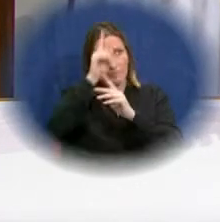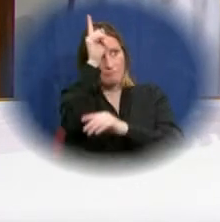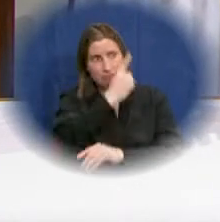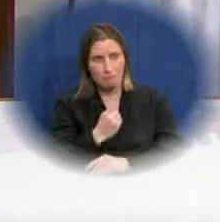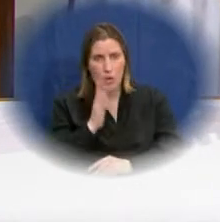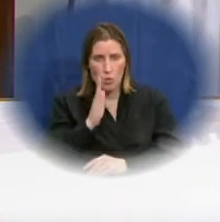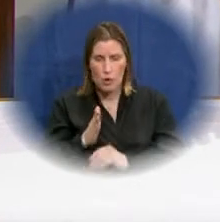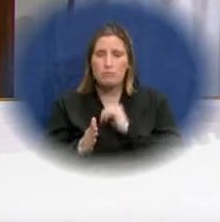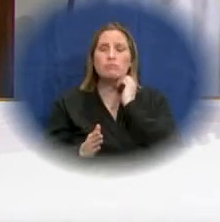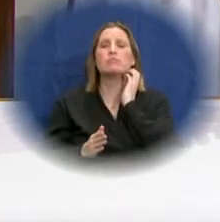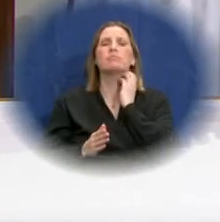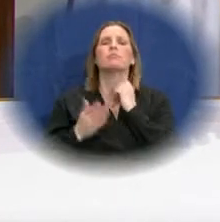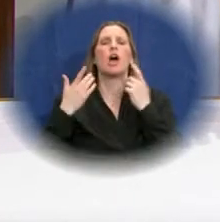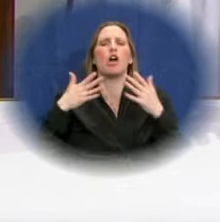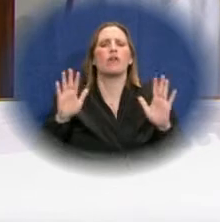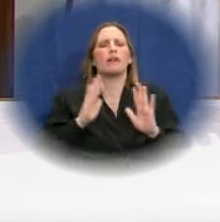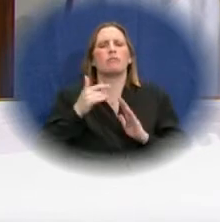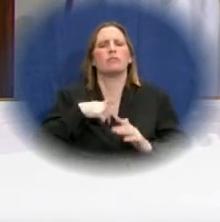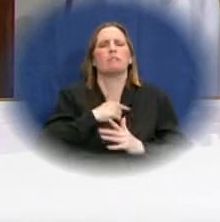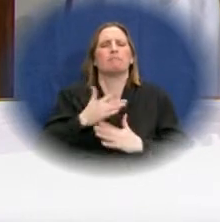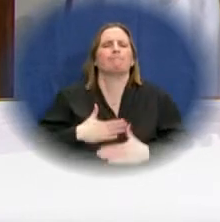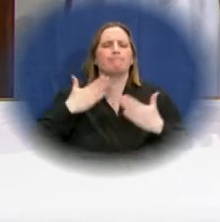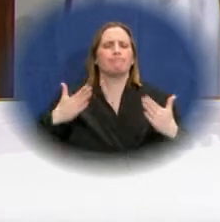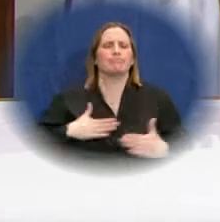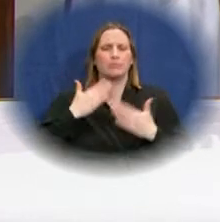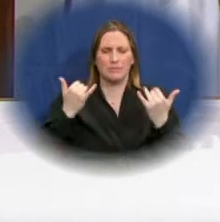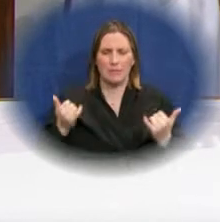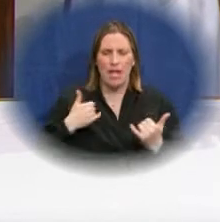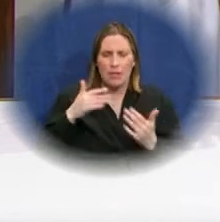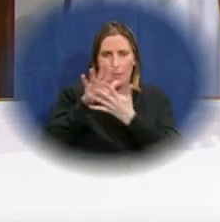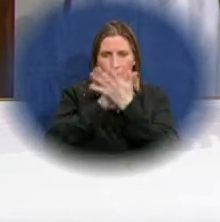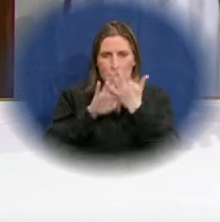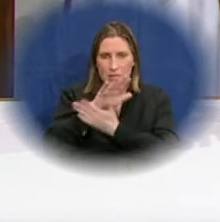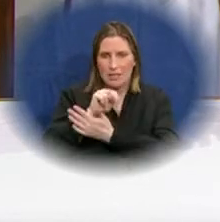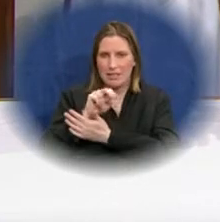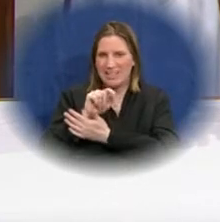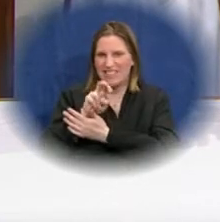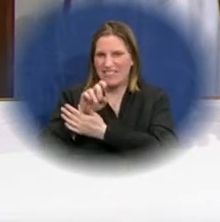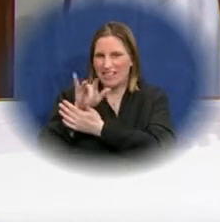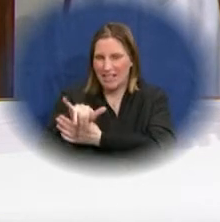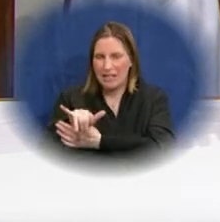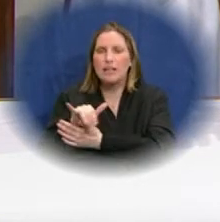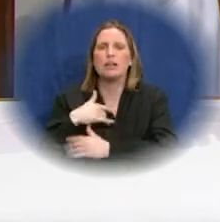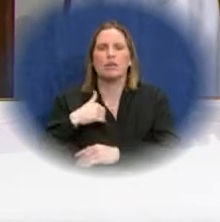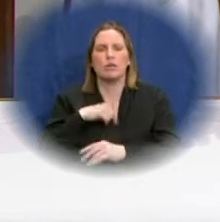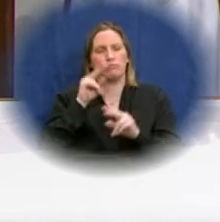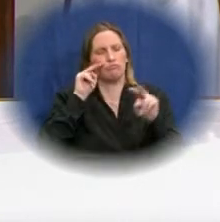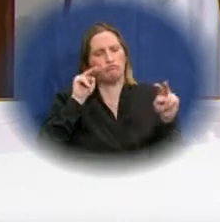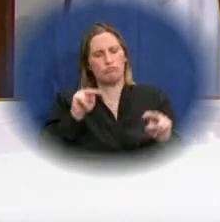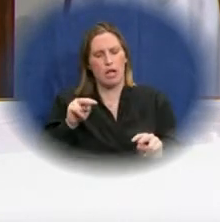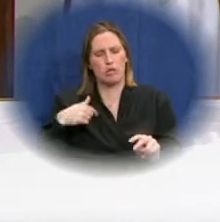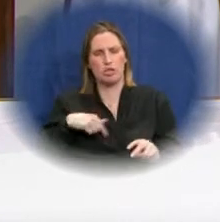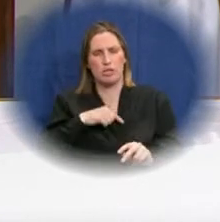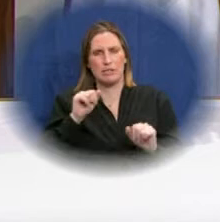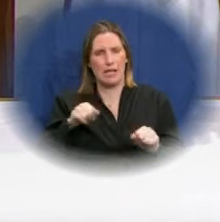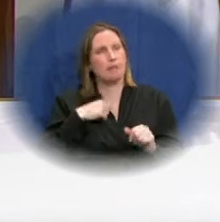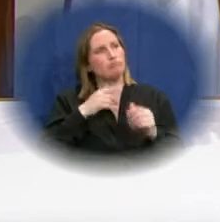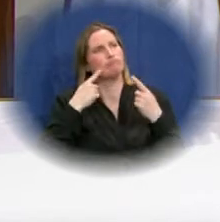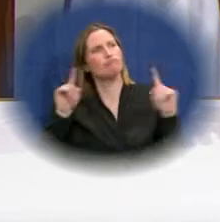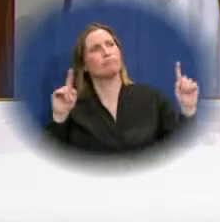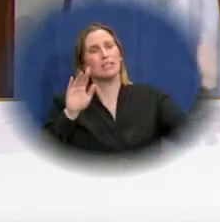gift that already we rejoice at the mystery of the Nativity, so that he may find us watchful in prayer and exultant in his